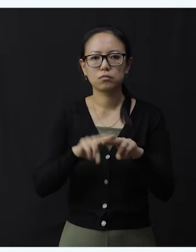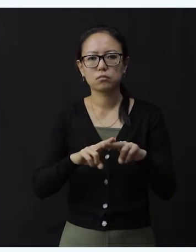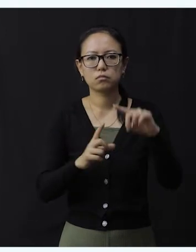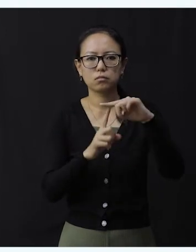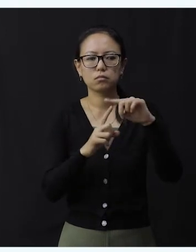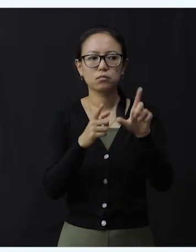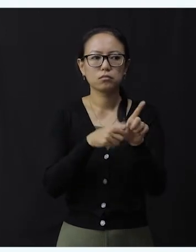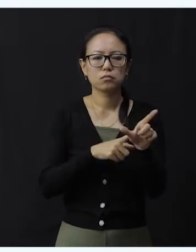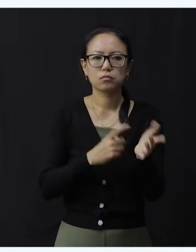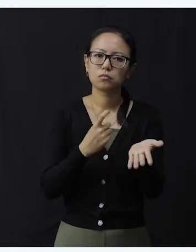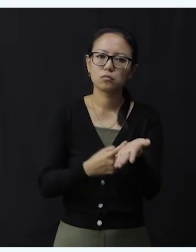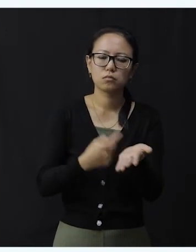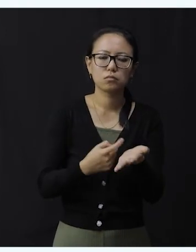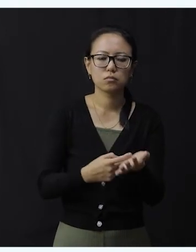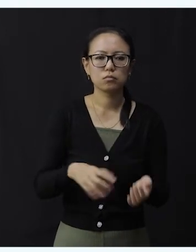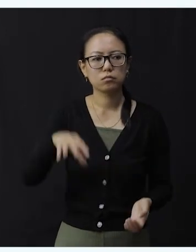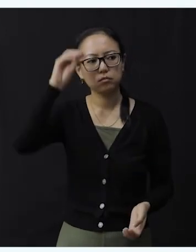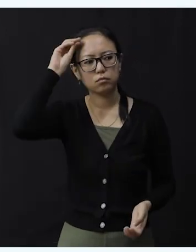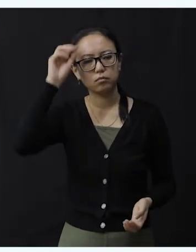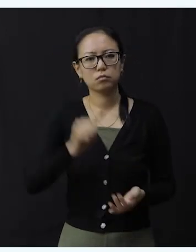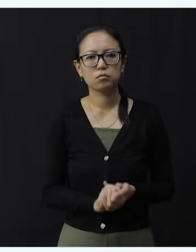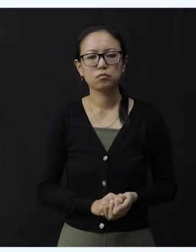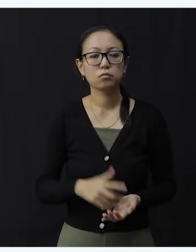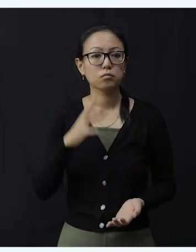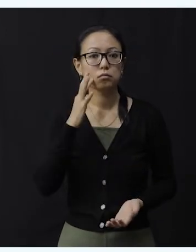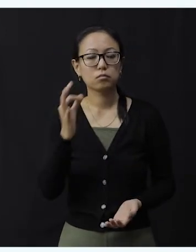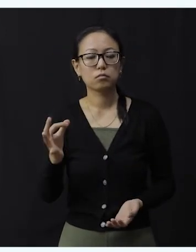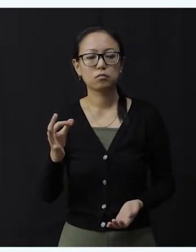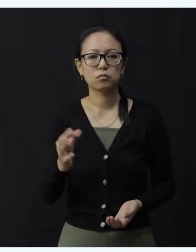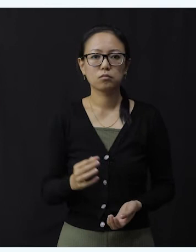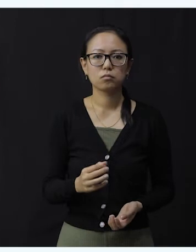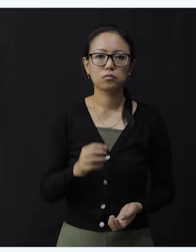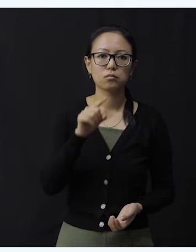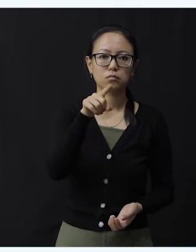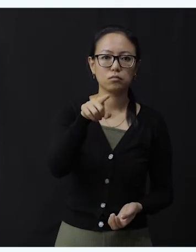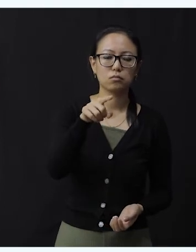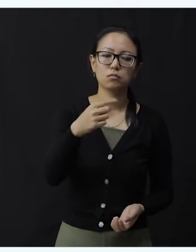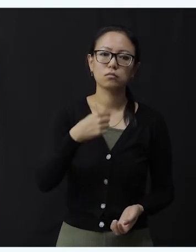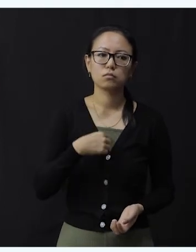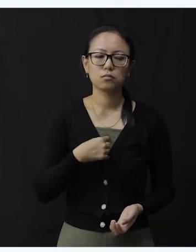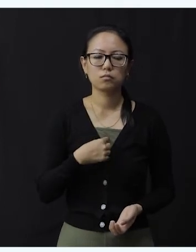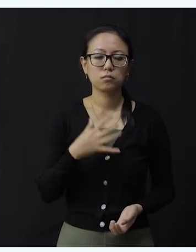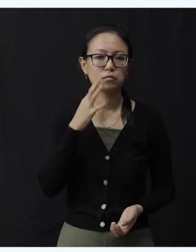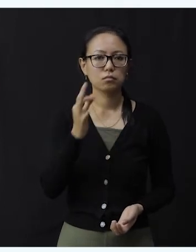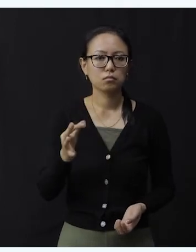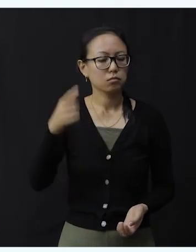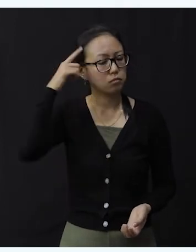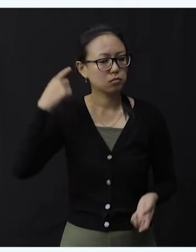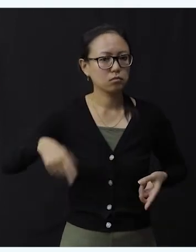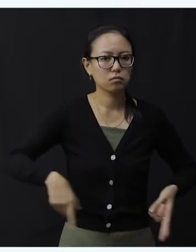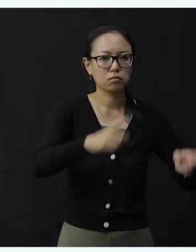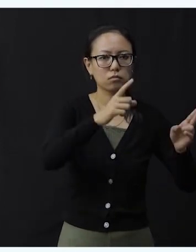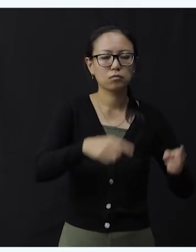important for every one of us. It is important for you, and it is important for me also, to follow the road safety rules,